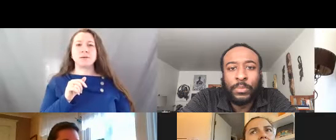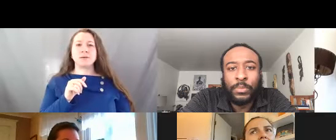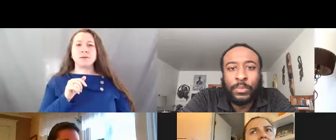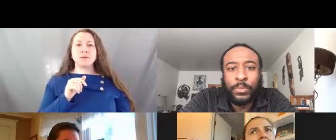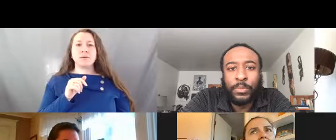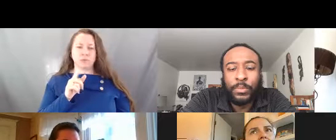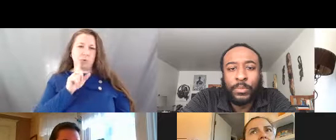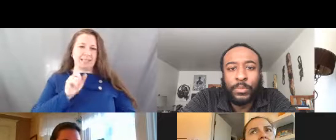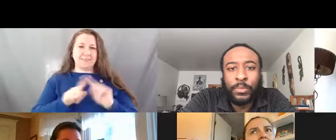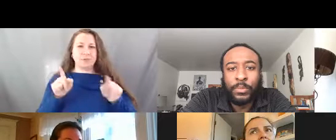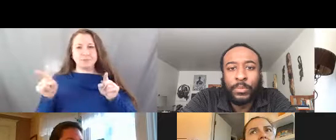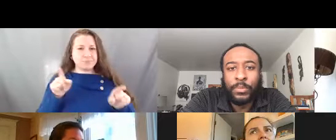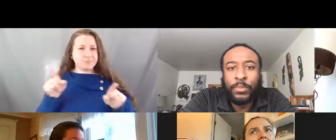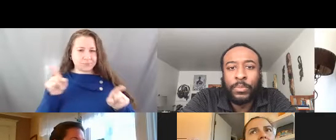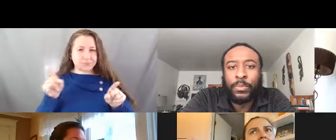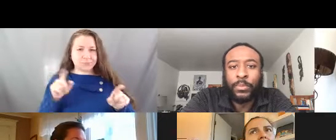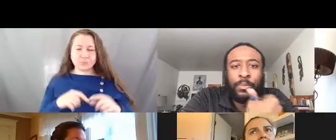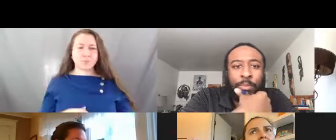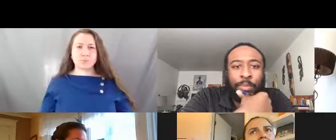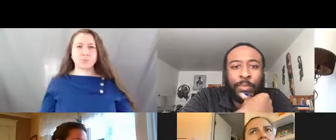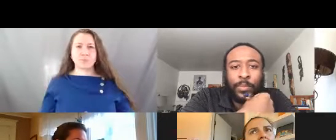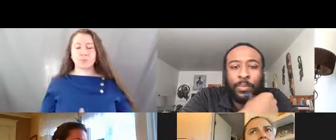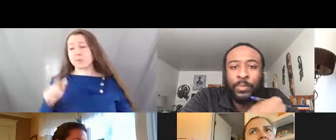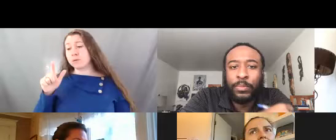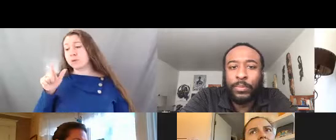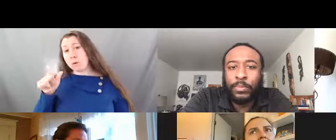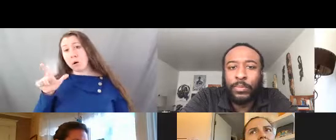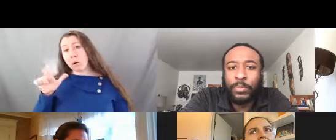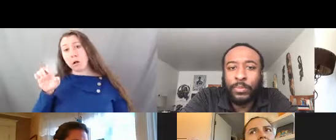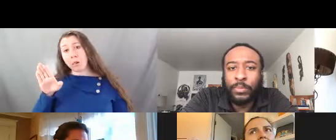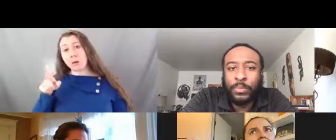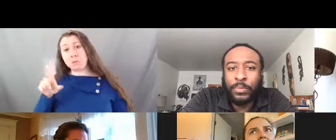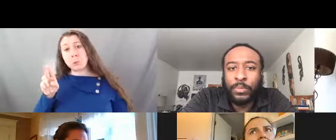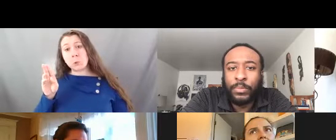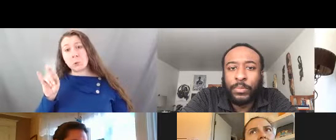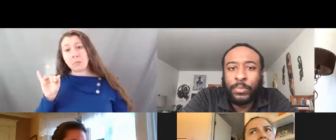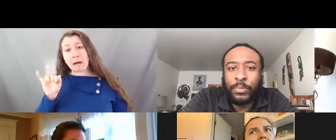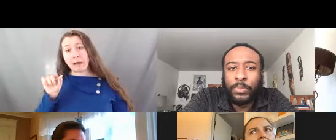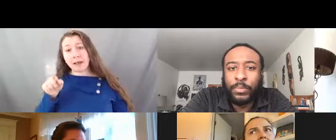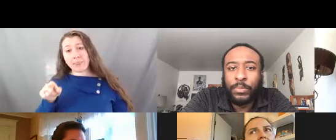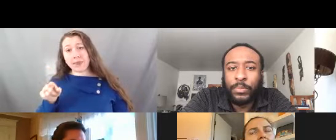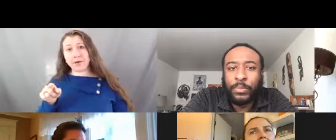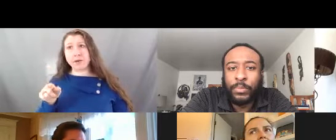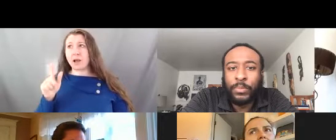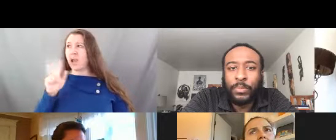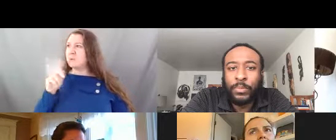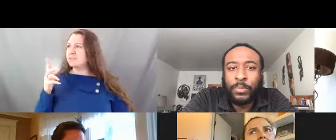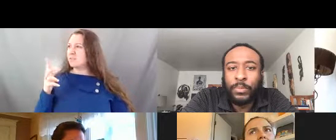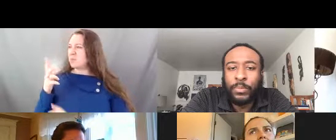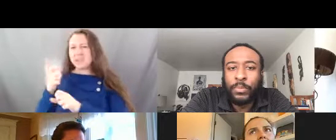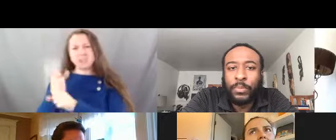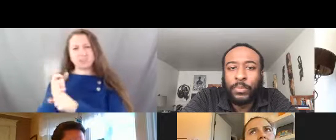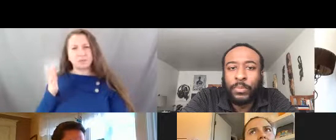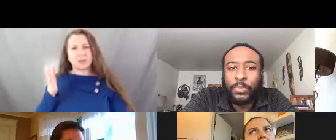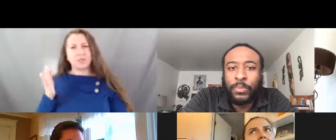Dubai was. Although IIT Dubai clubs were the most time I spent over there, I was there for like 3 or 4 years. So it